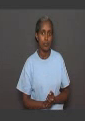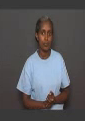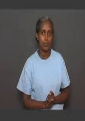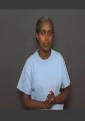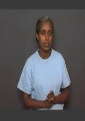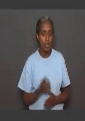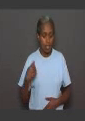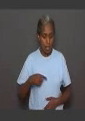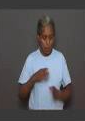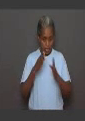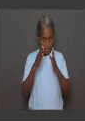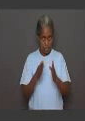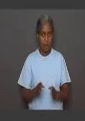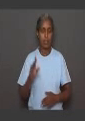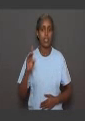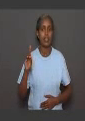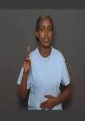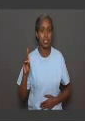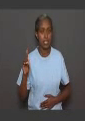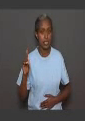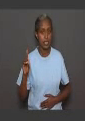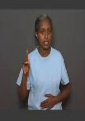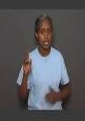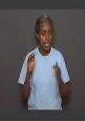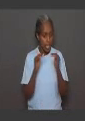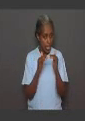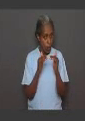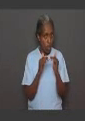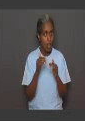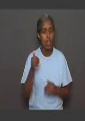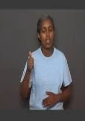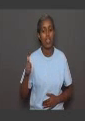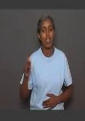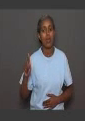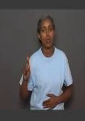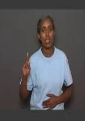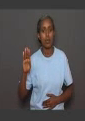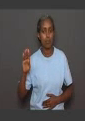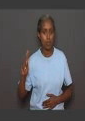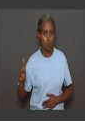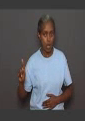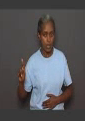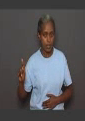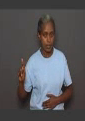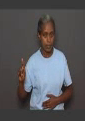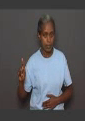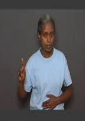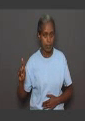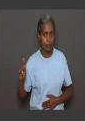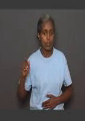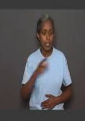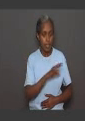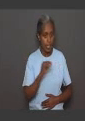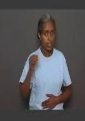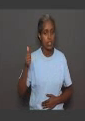Let our determinant D equal A1, B1,